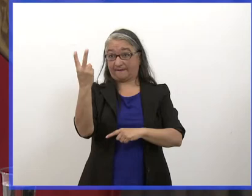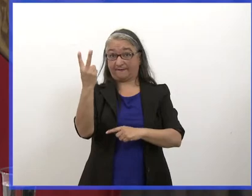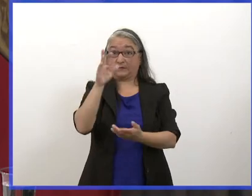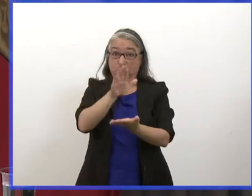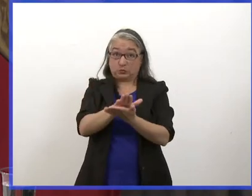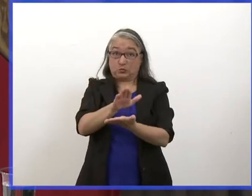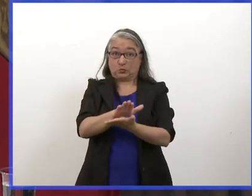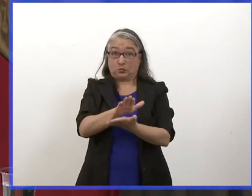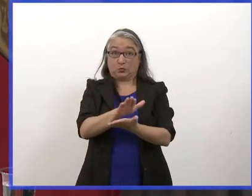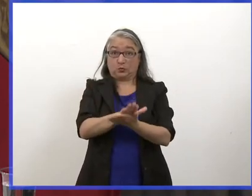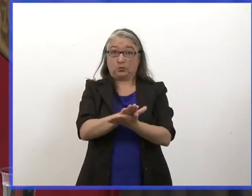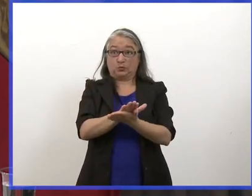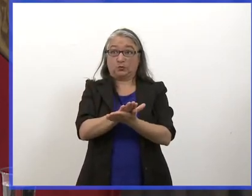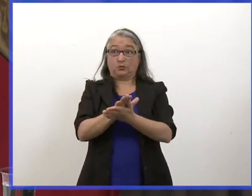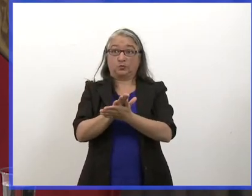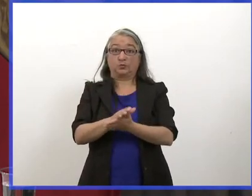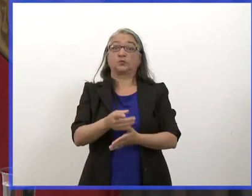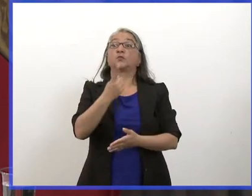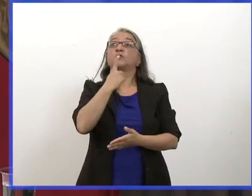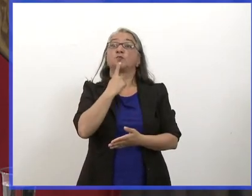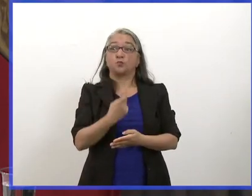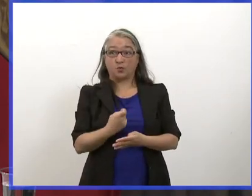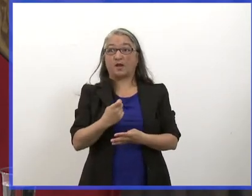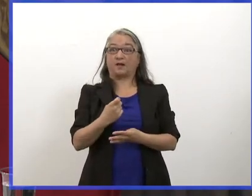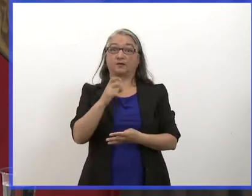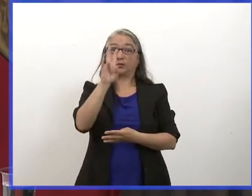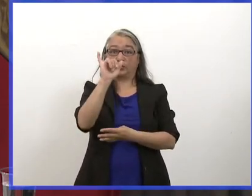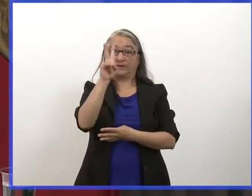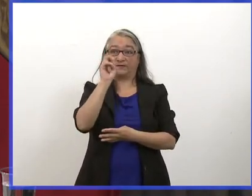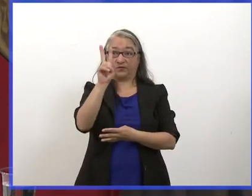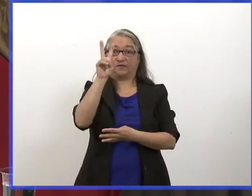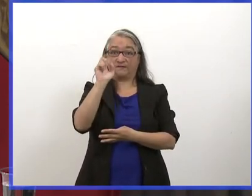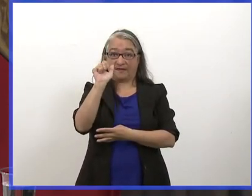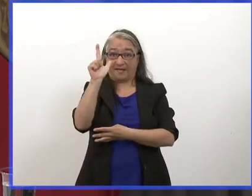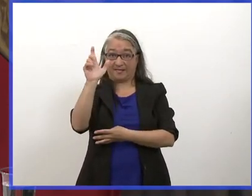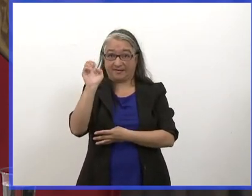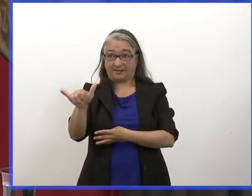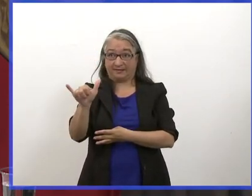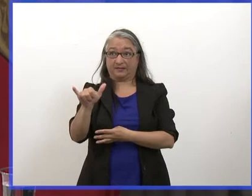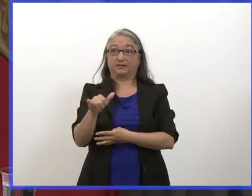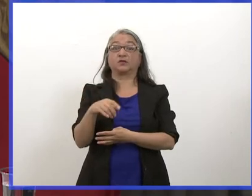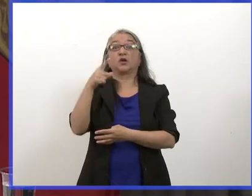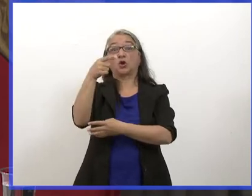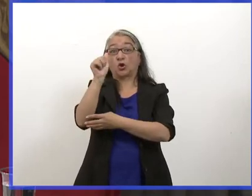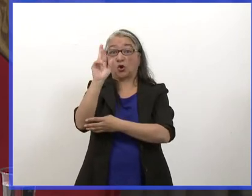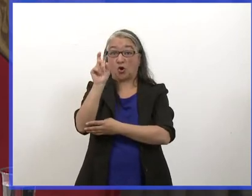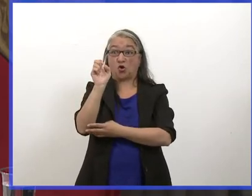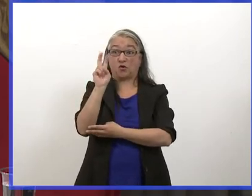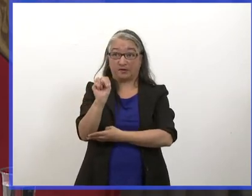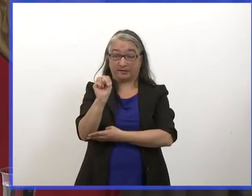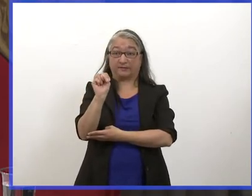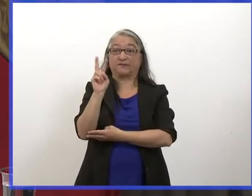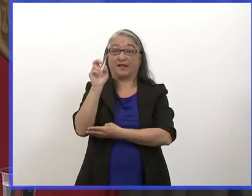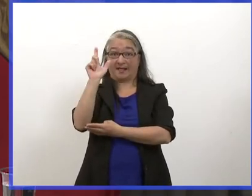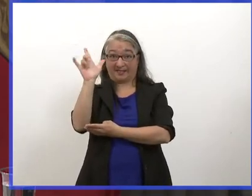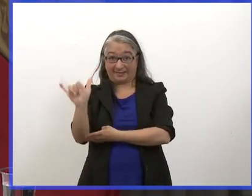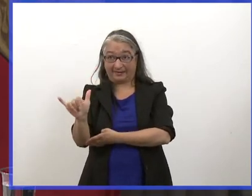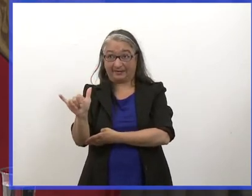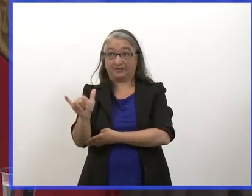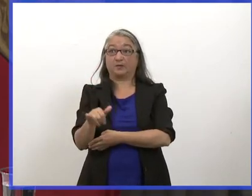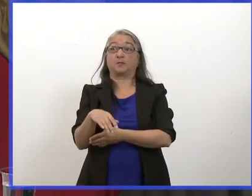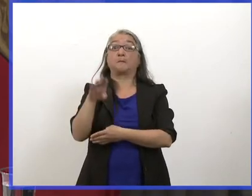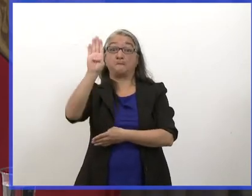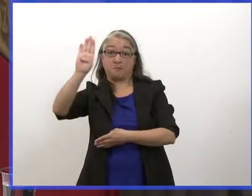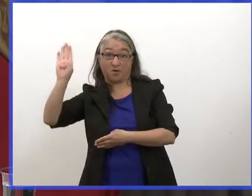and in the Red River Valley and Garden Valley school divisions as well, will continue with remote learning for